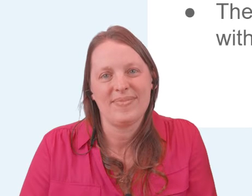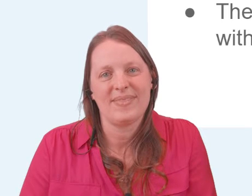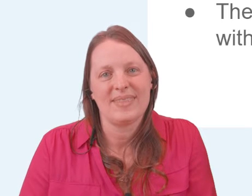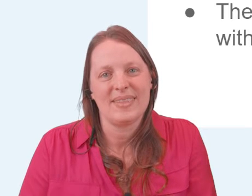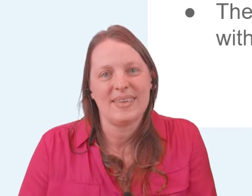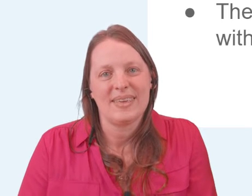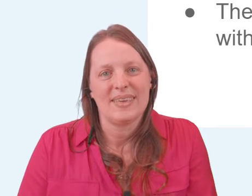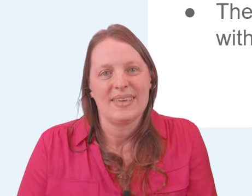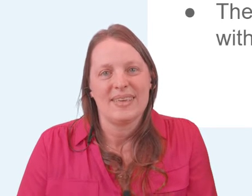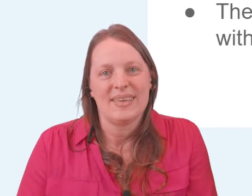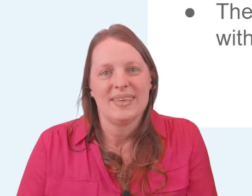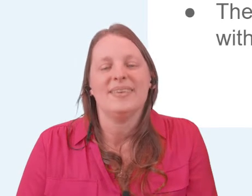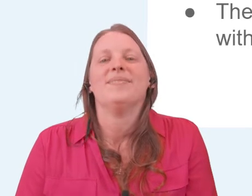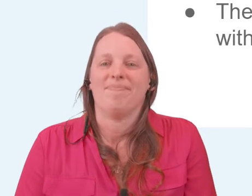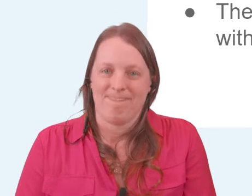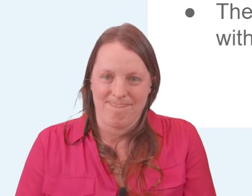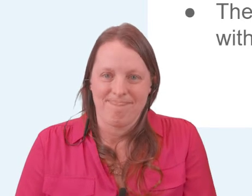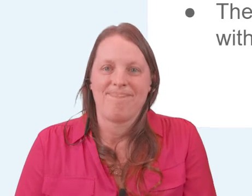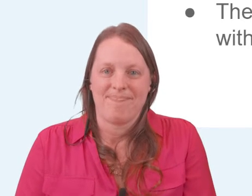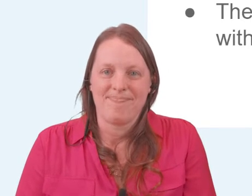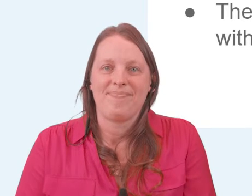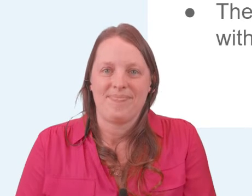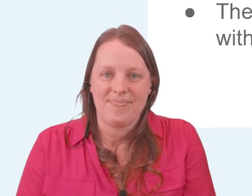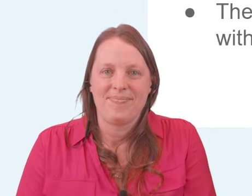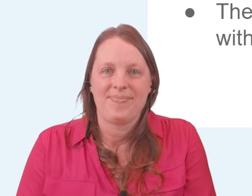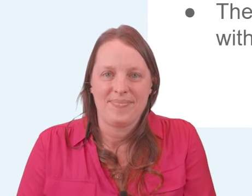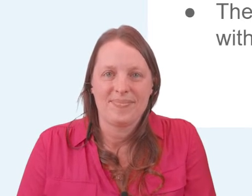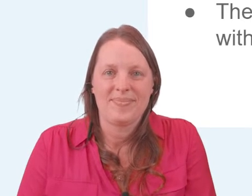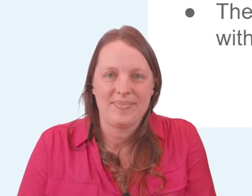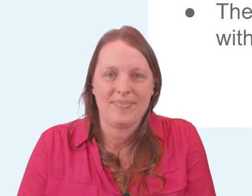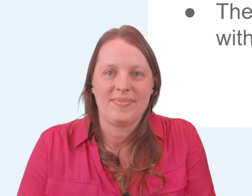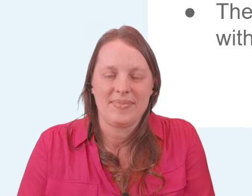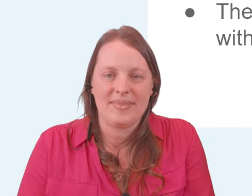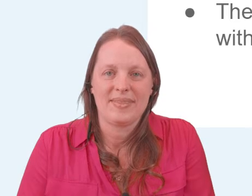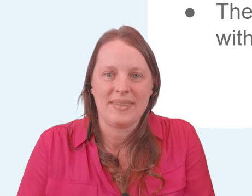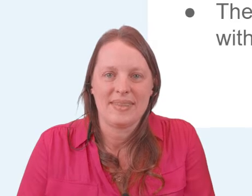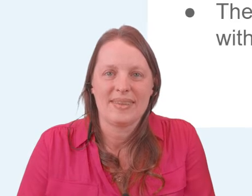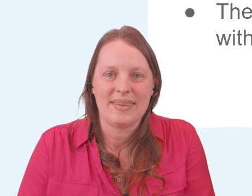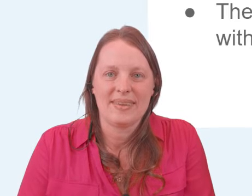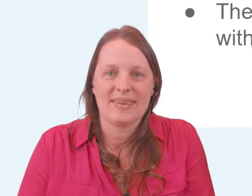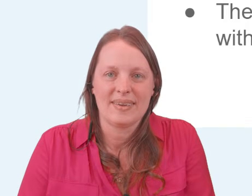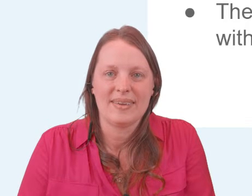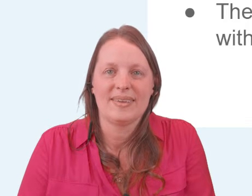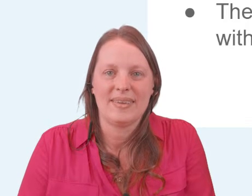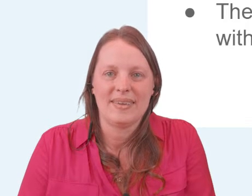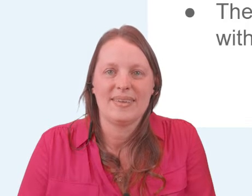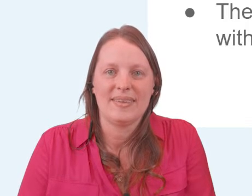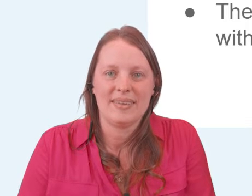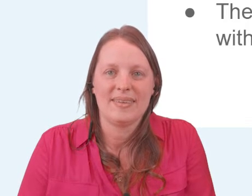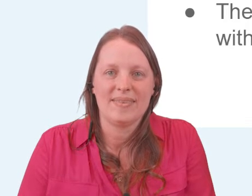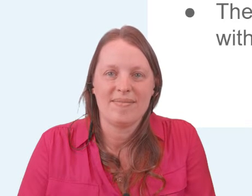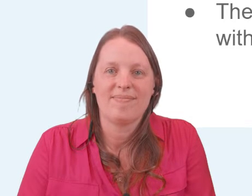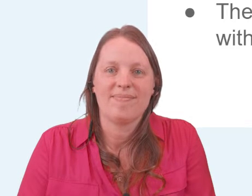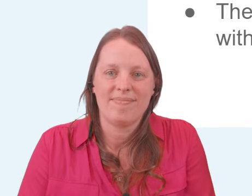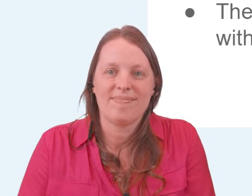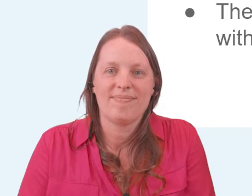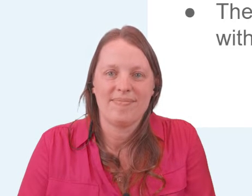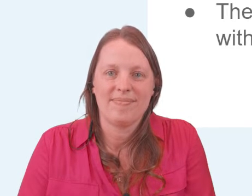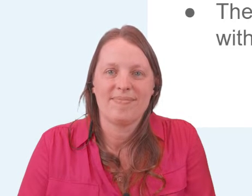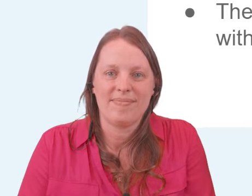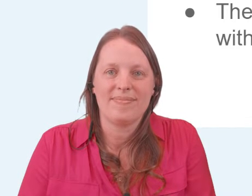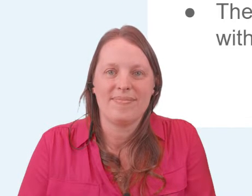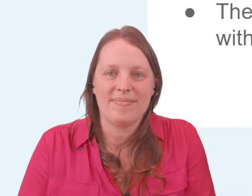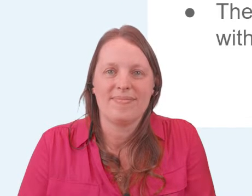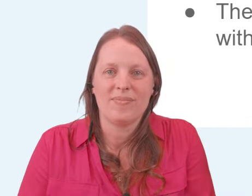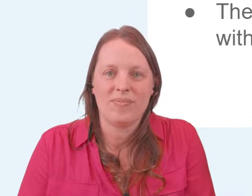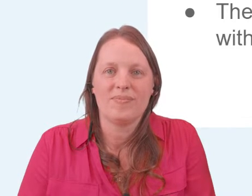are more sensitive, the Guffoni maneuver has two steps only, so it's easier to treat